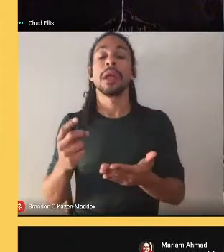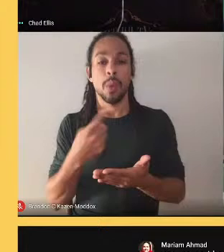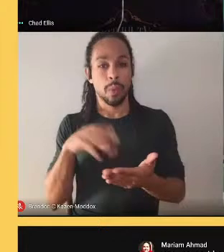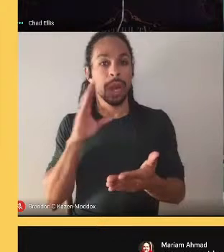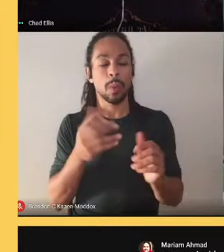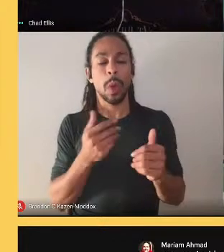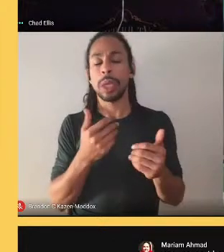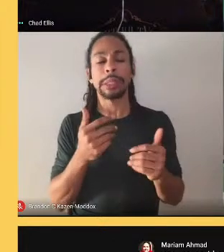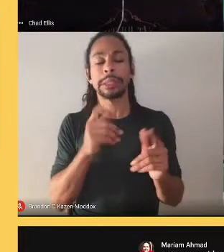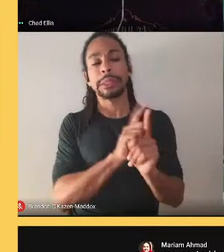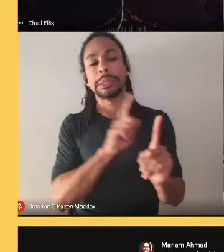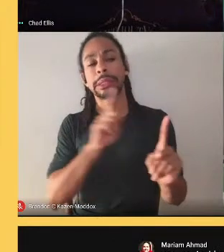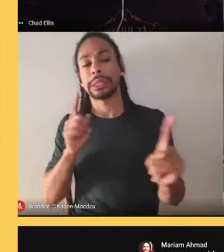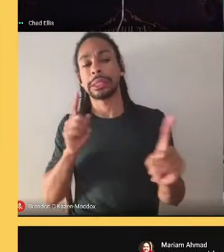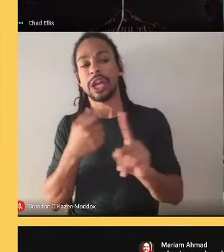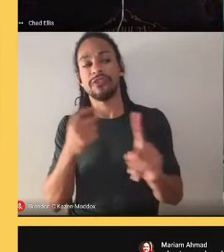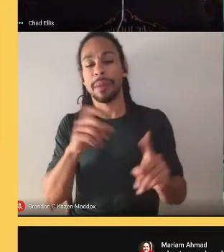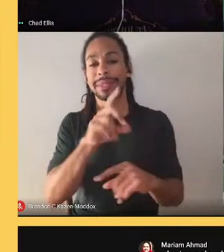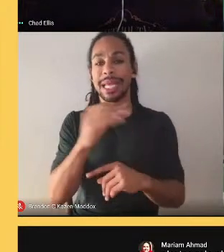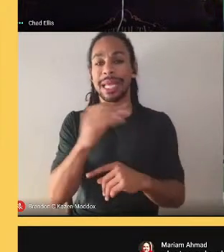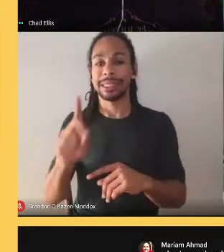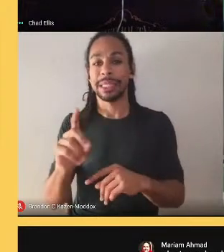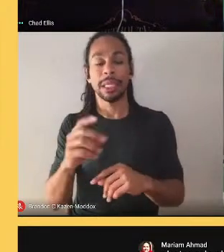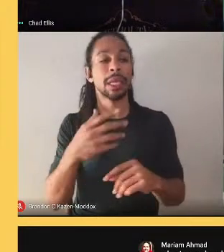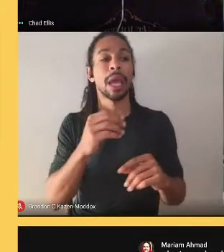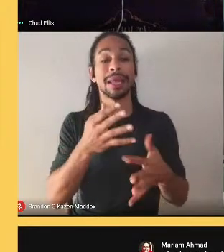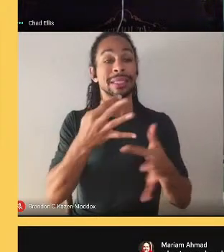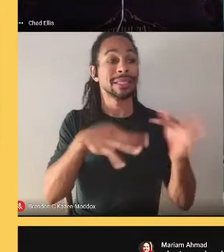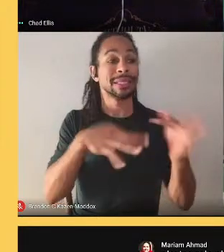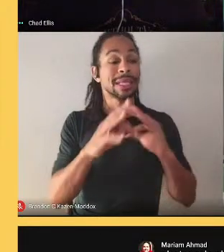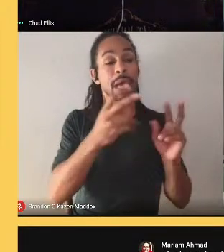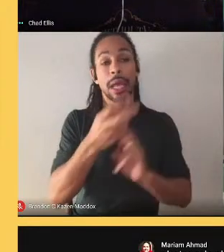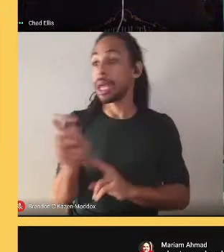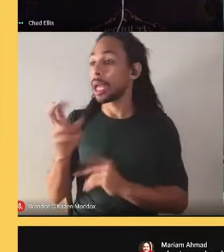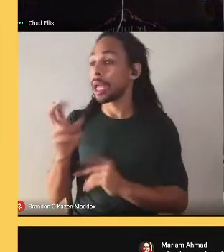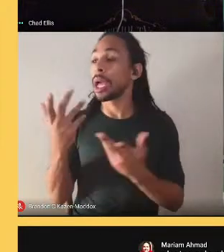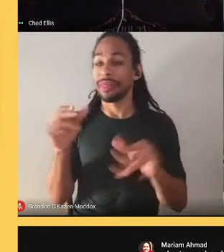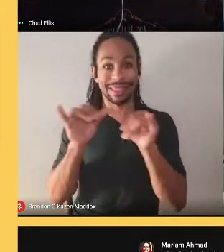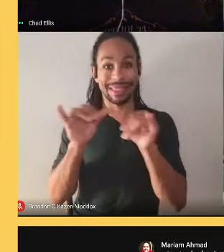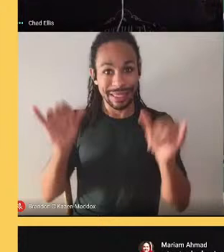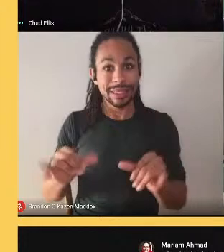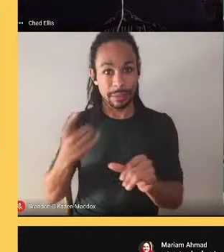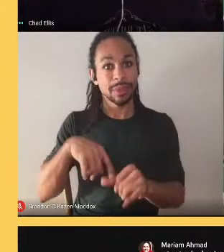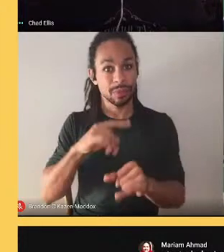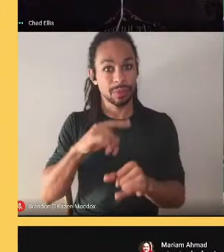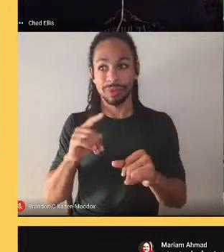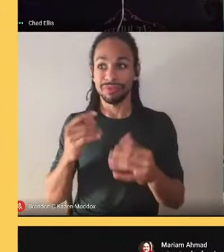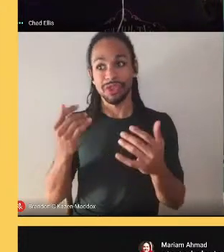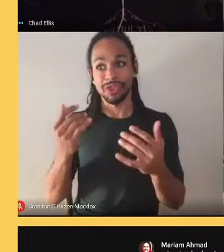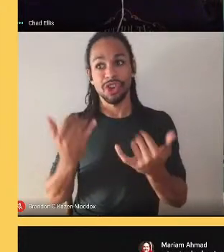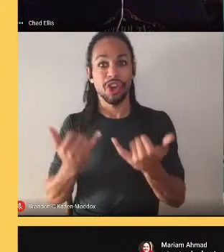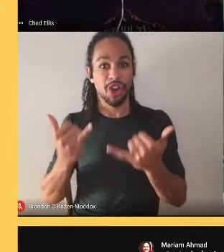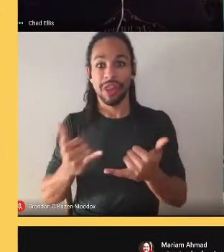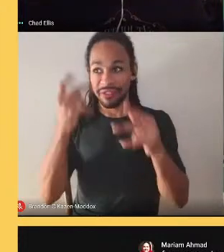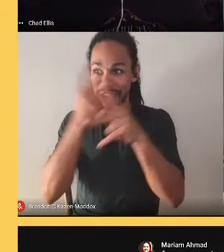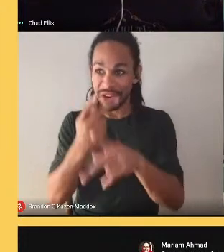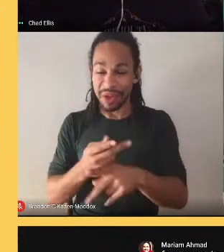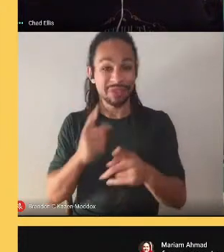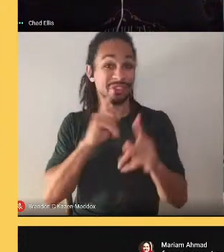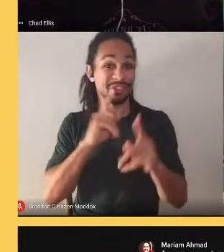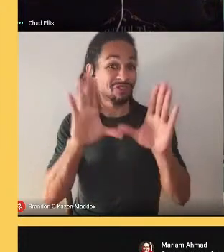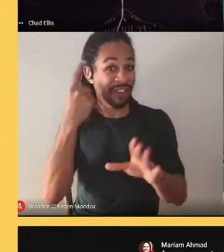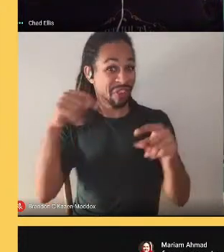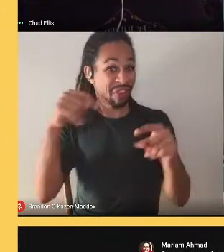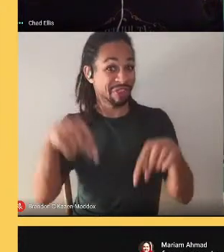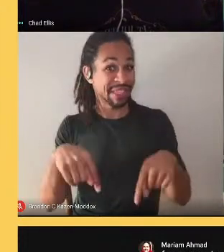Dragons and moving to another system that we're still actually working out. So in a way, it's great for this panel. I've played